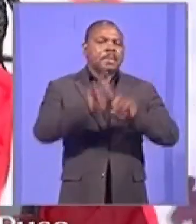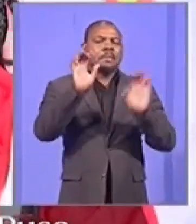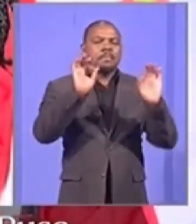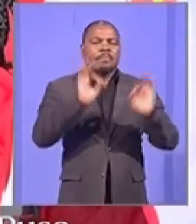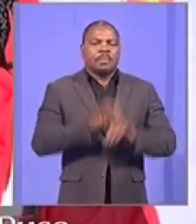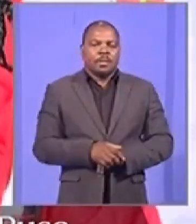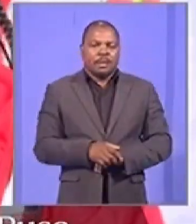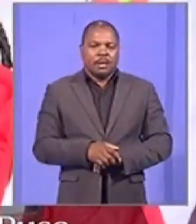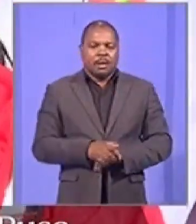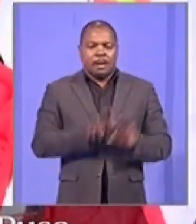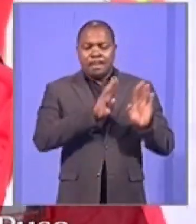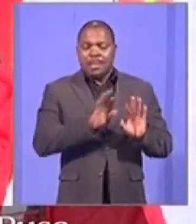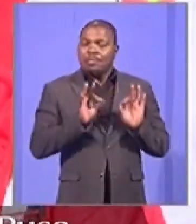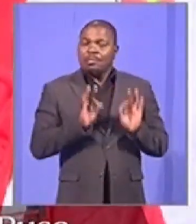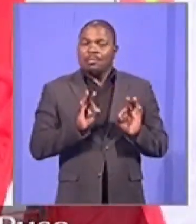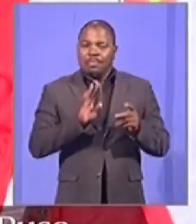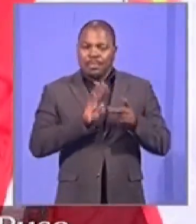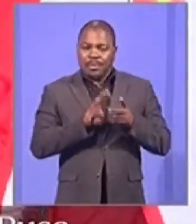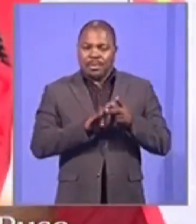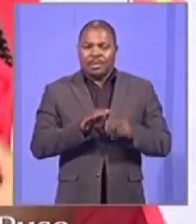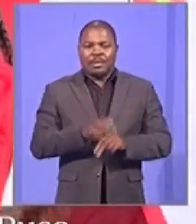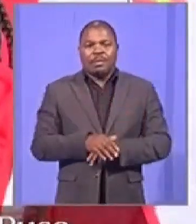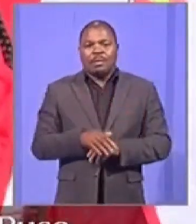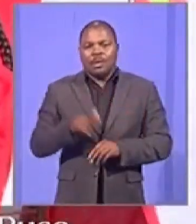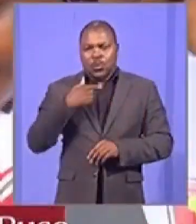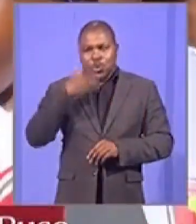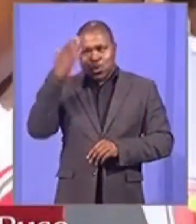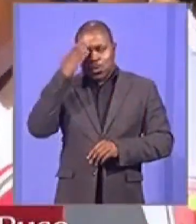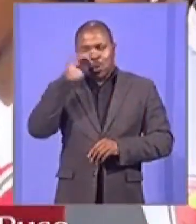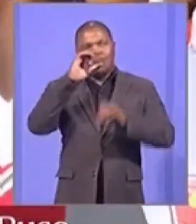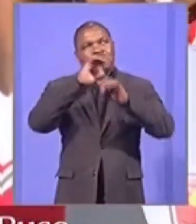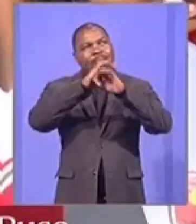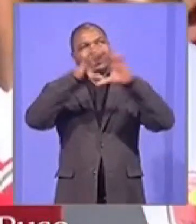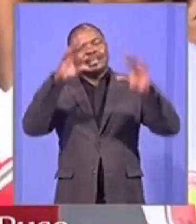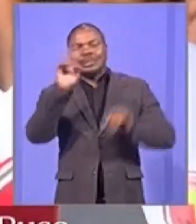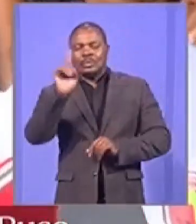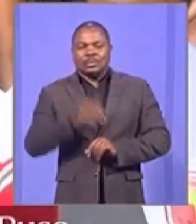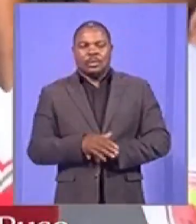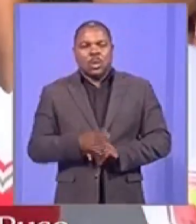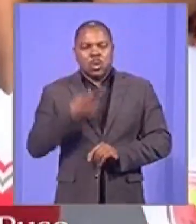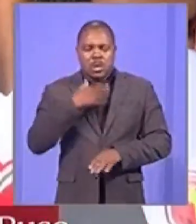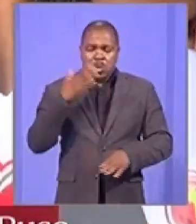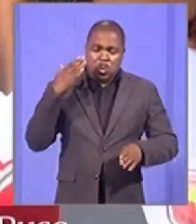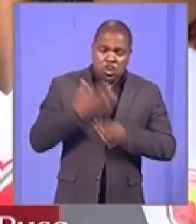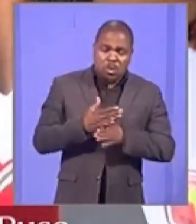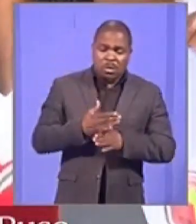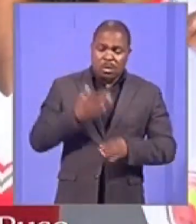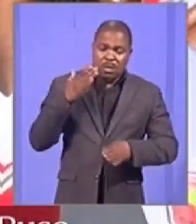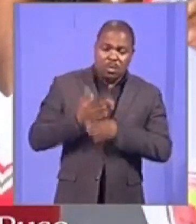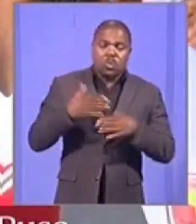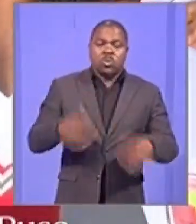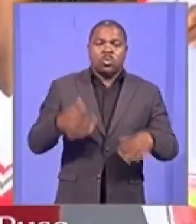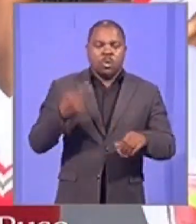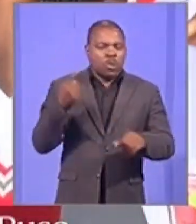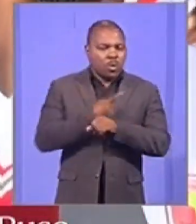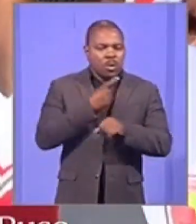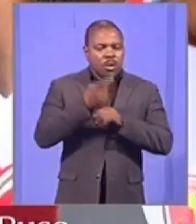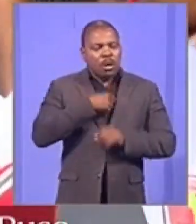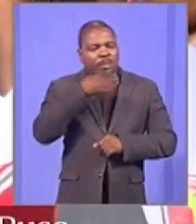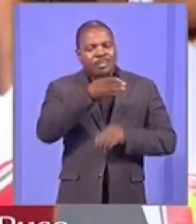disciplined again as well, you know, having to knowing what is your vision. We worked very hard, and every time we used to attend